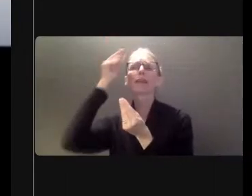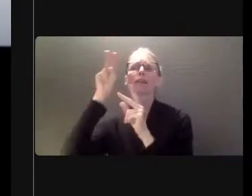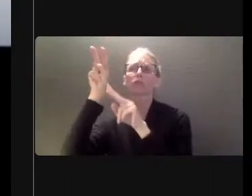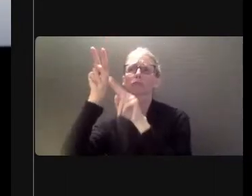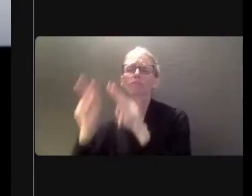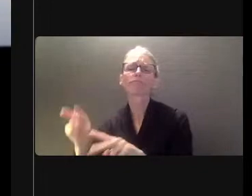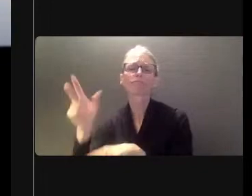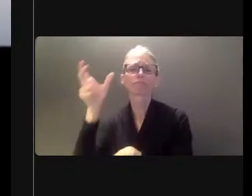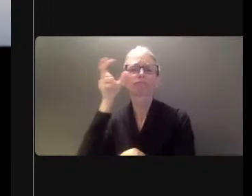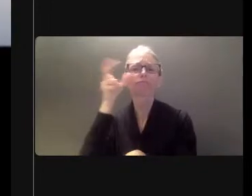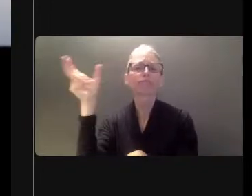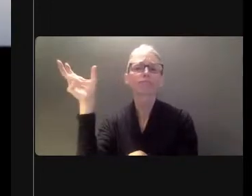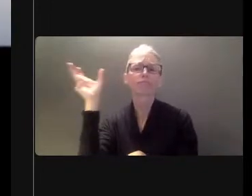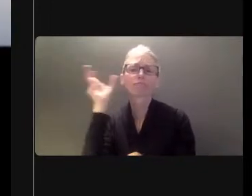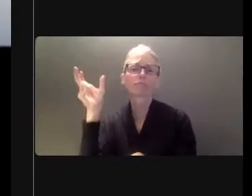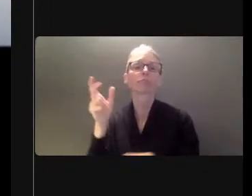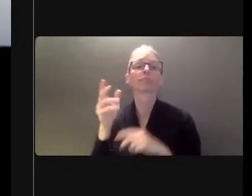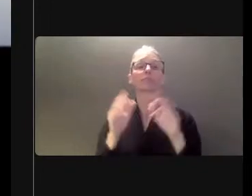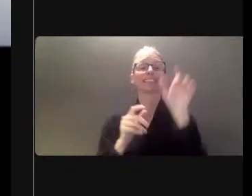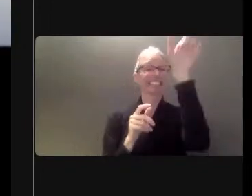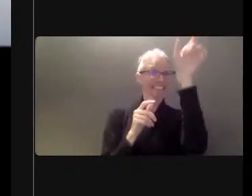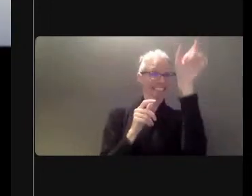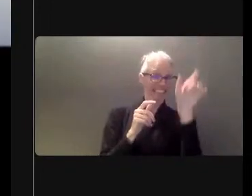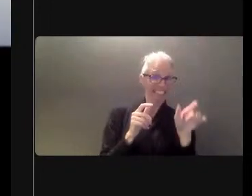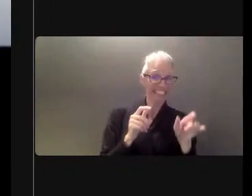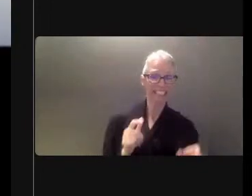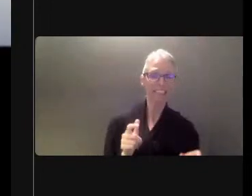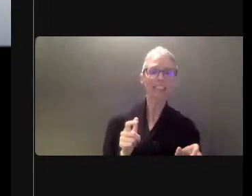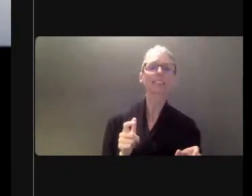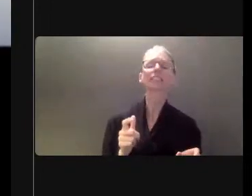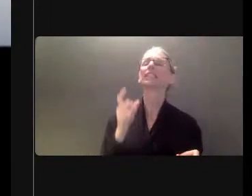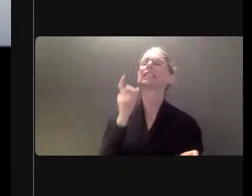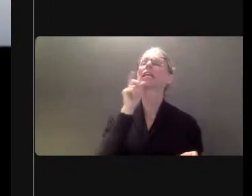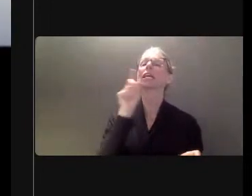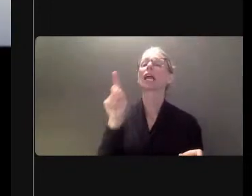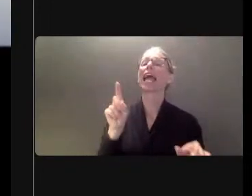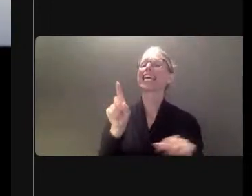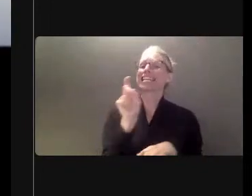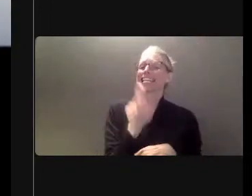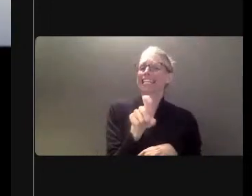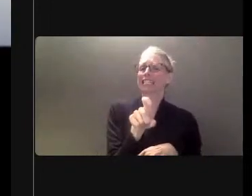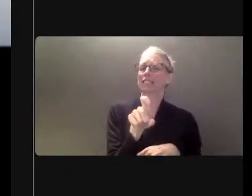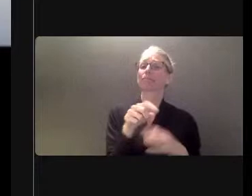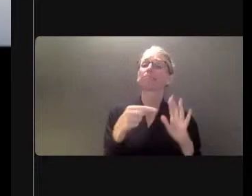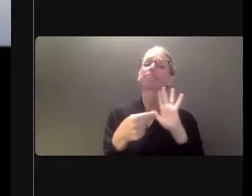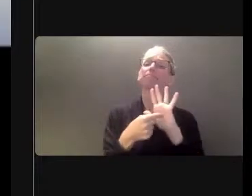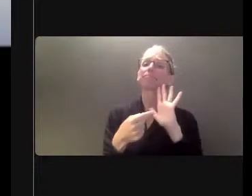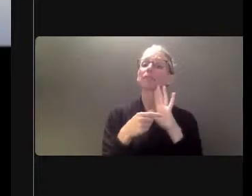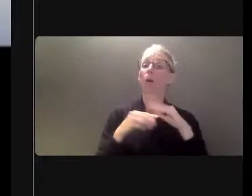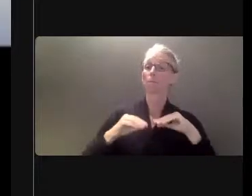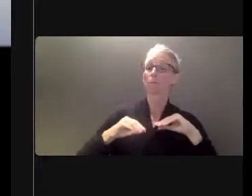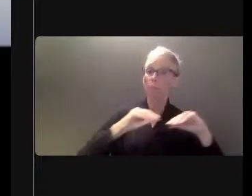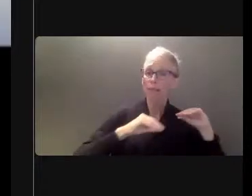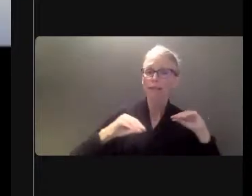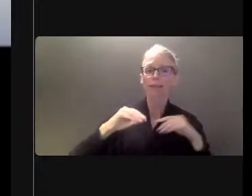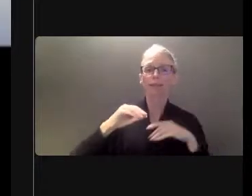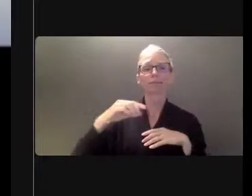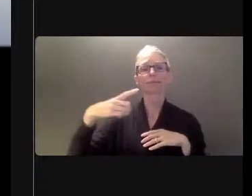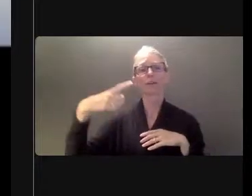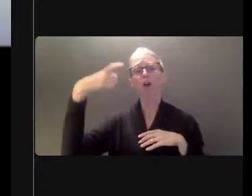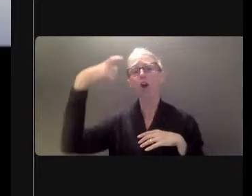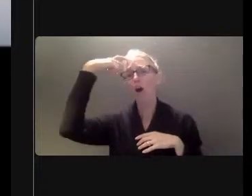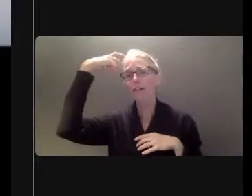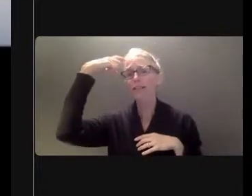needs, such as mobility needs, sensory needs, or cognitive needs. And within each cell of the matrix, we will have different solutions